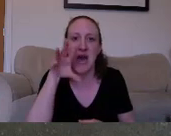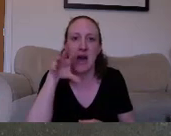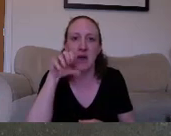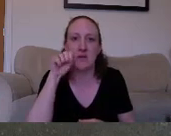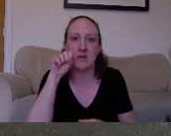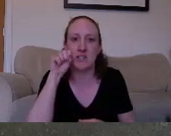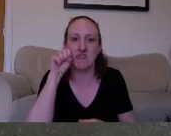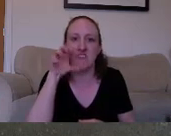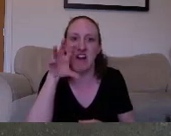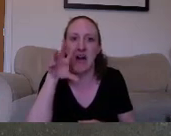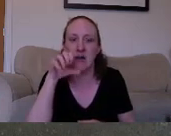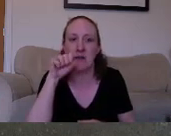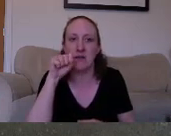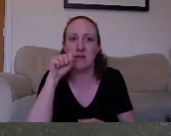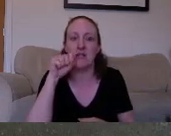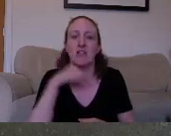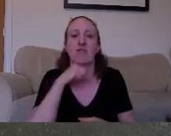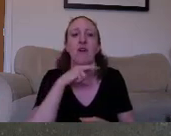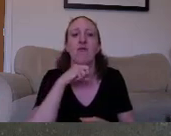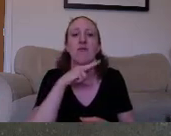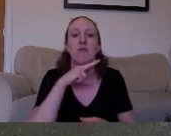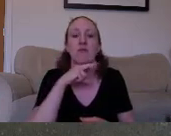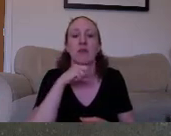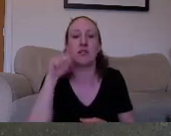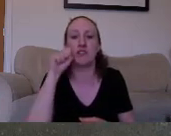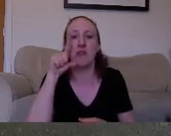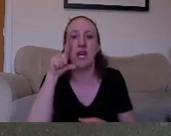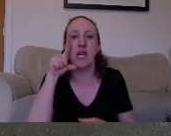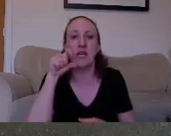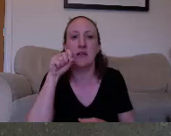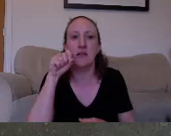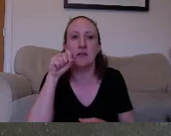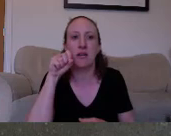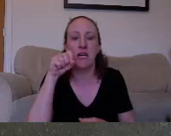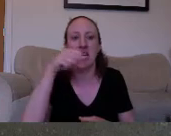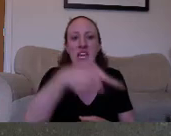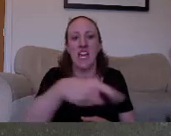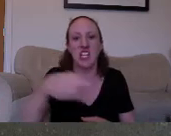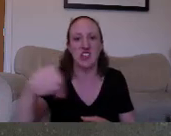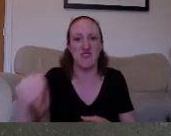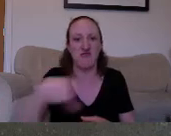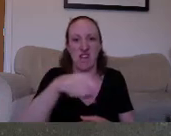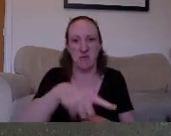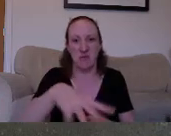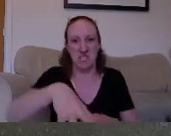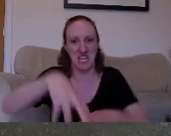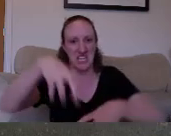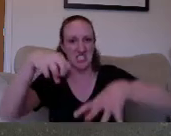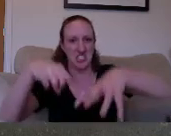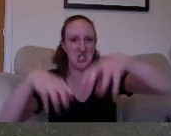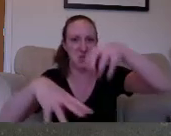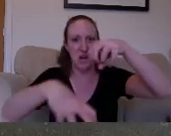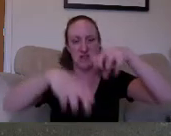a yowl and a growl and a croak and a shriek. It dripped and